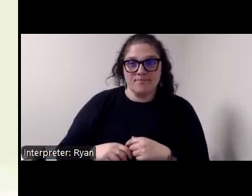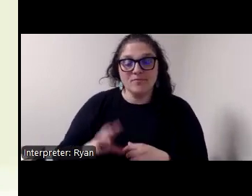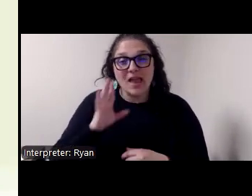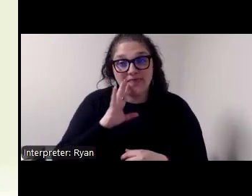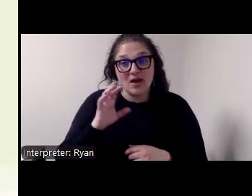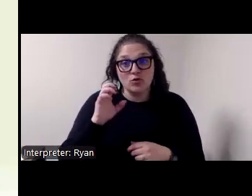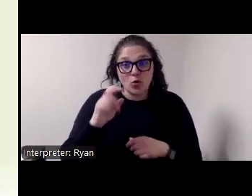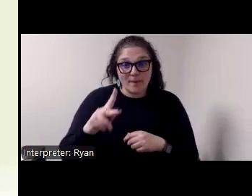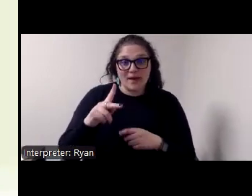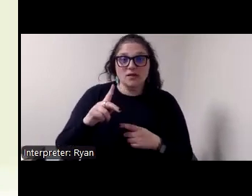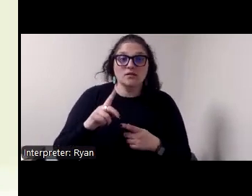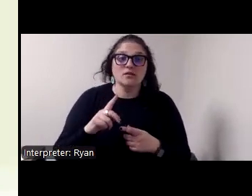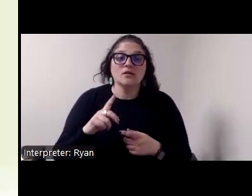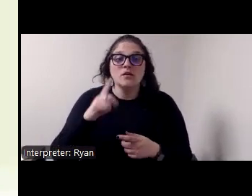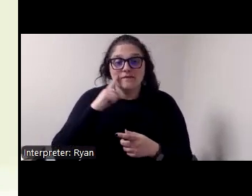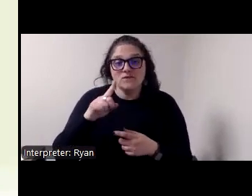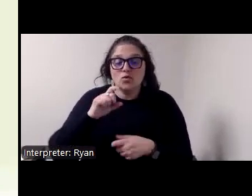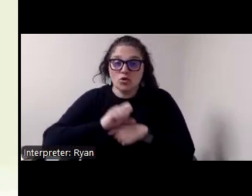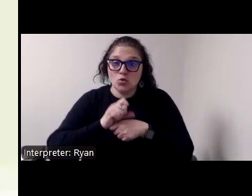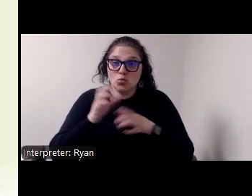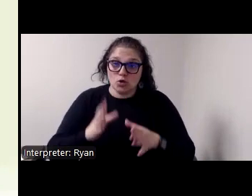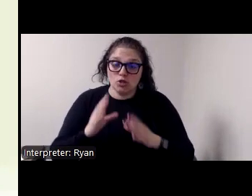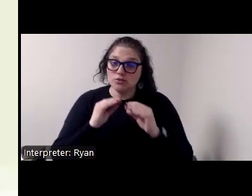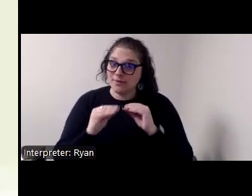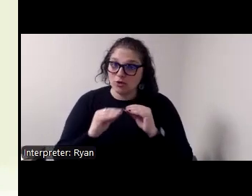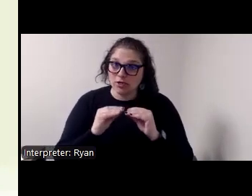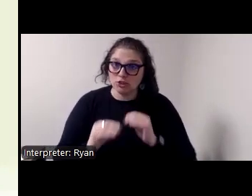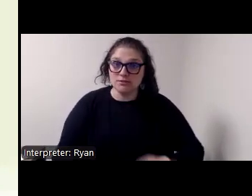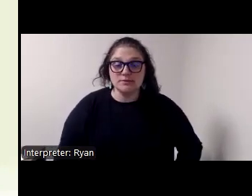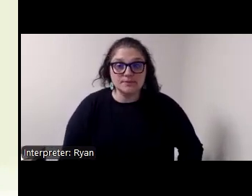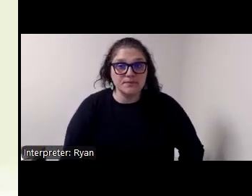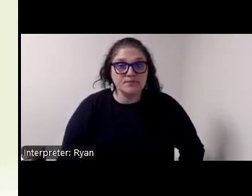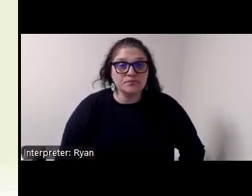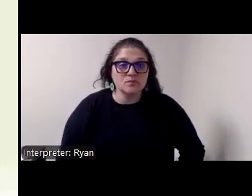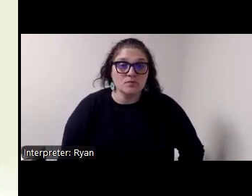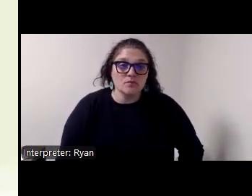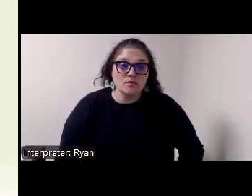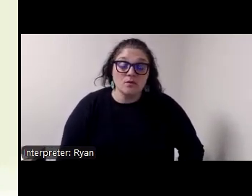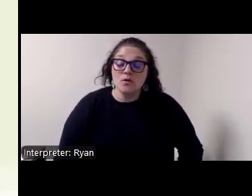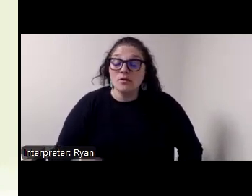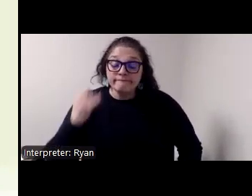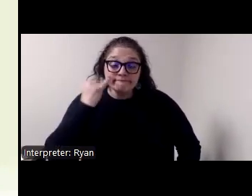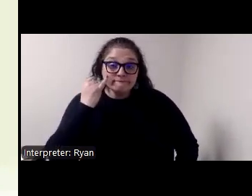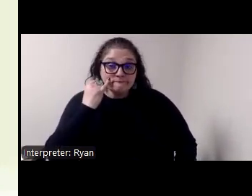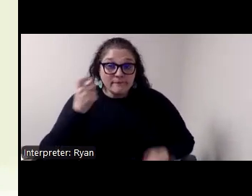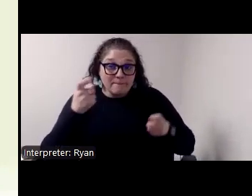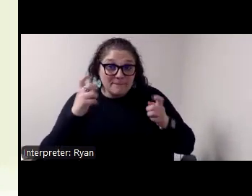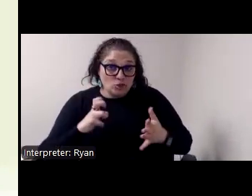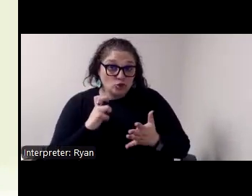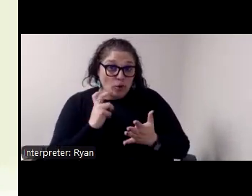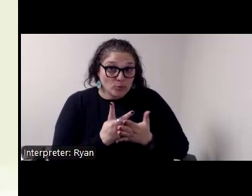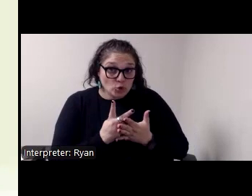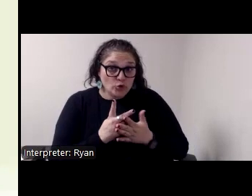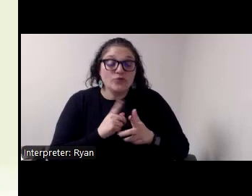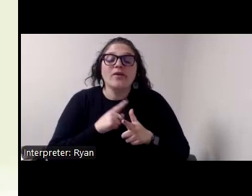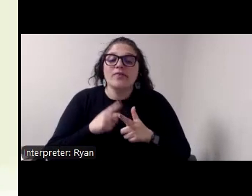to draft status for the employee to make any corrections necessary. So if the manager approves the timesheet, it'll then go